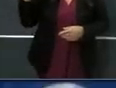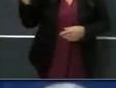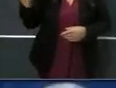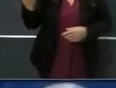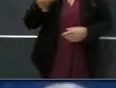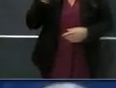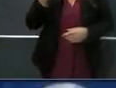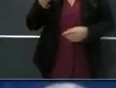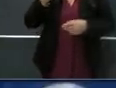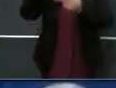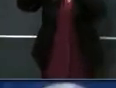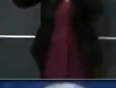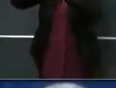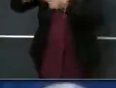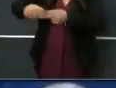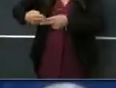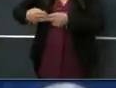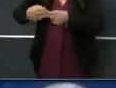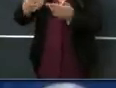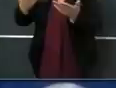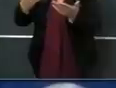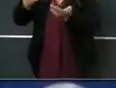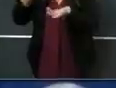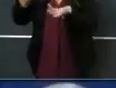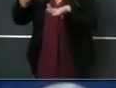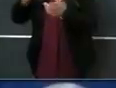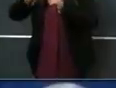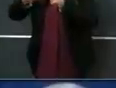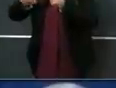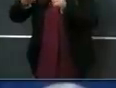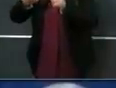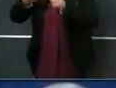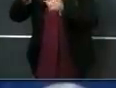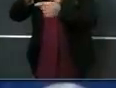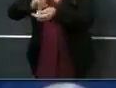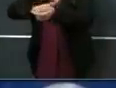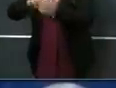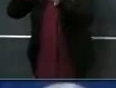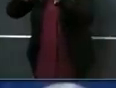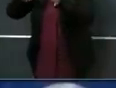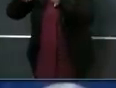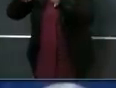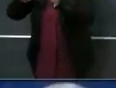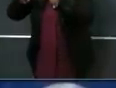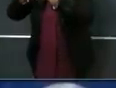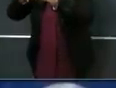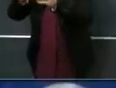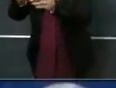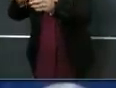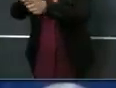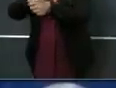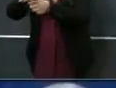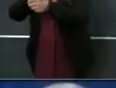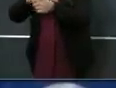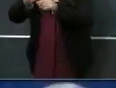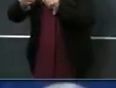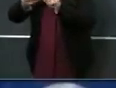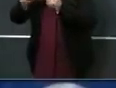by facility. It's not a complete list. We've got 80+%, I think it's 83% of all of the